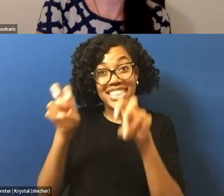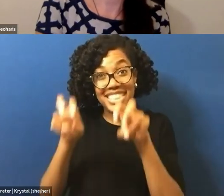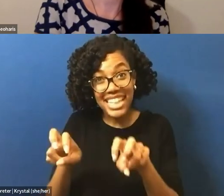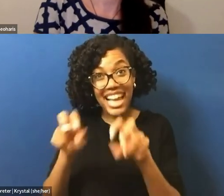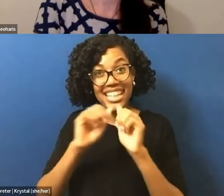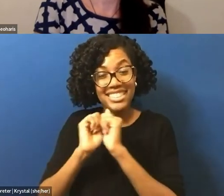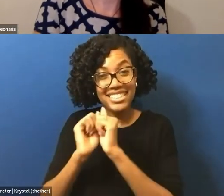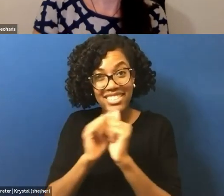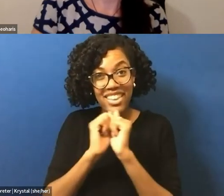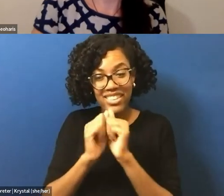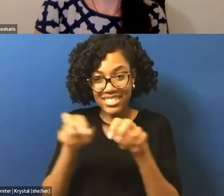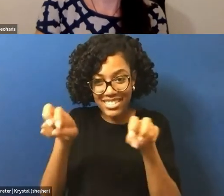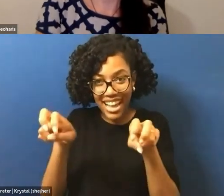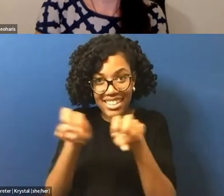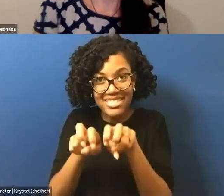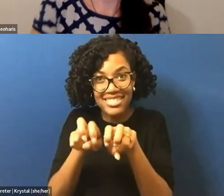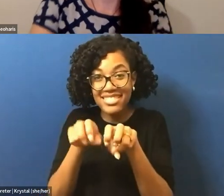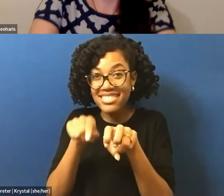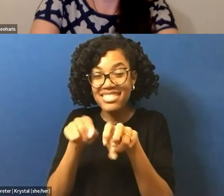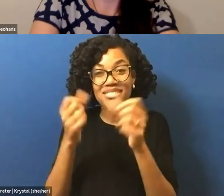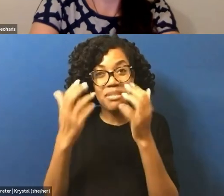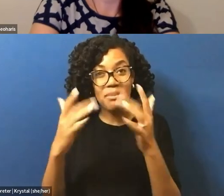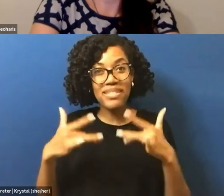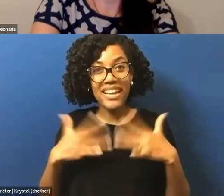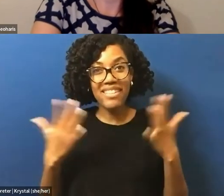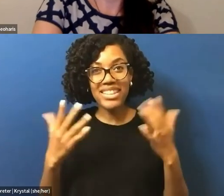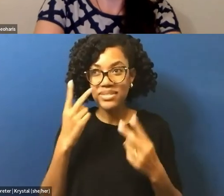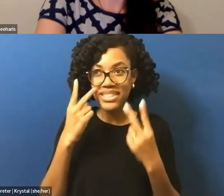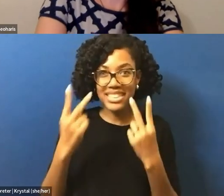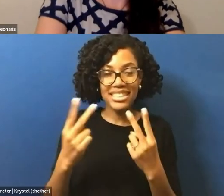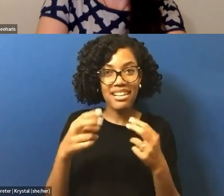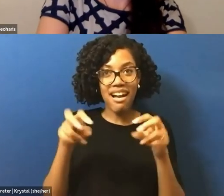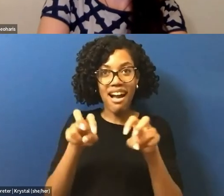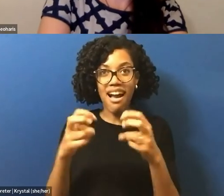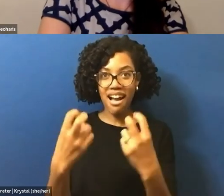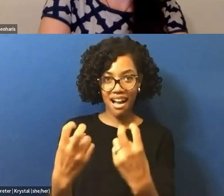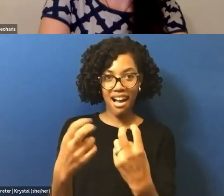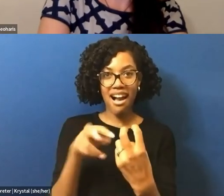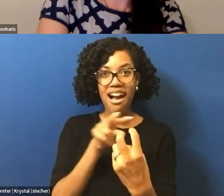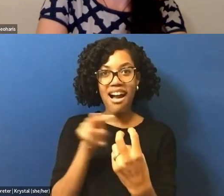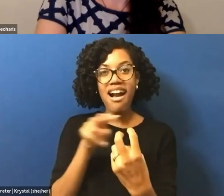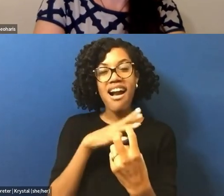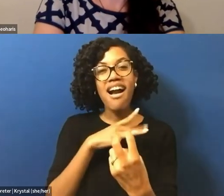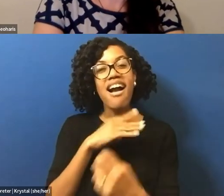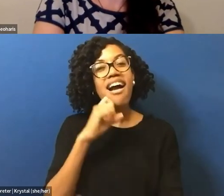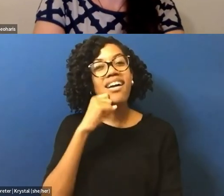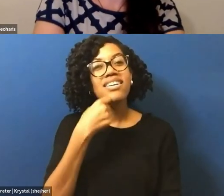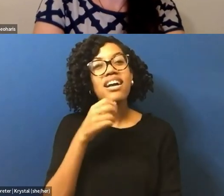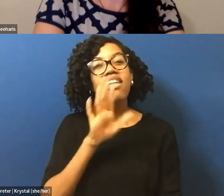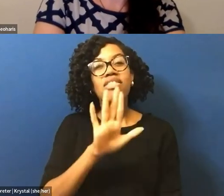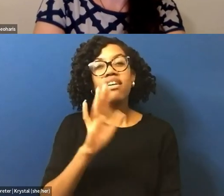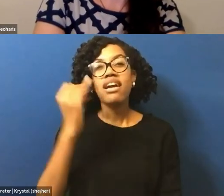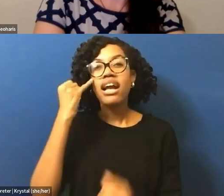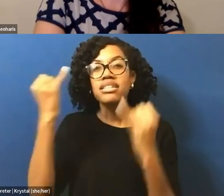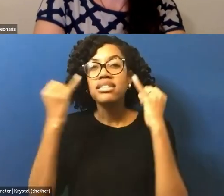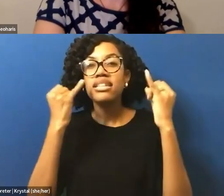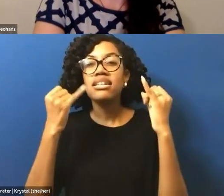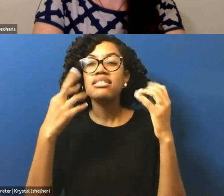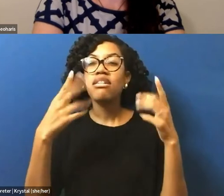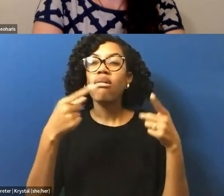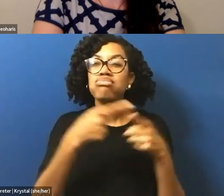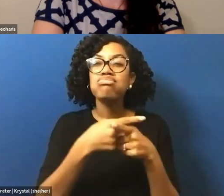in so many spaces, and to see how they converge in that way with their ideas and their orientation to the